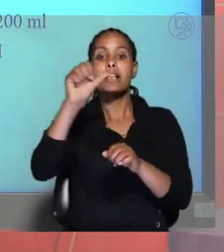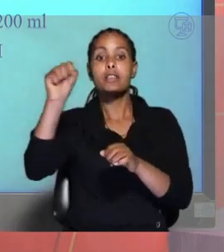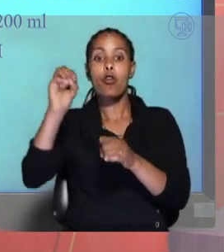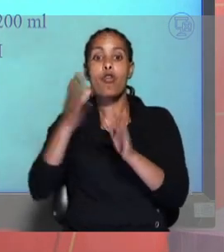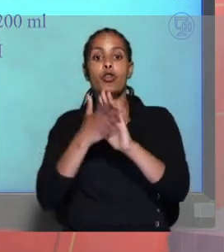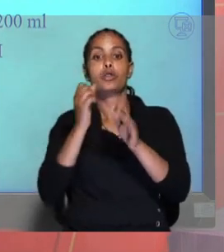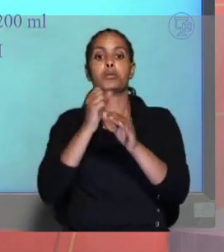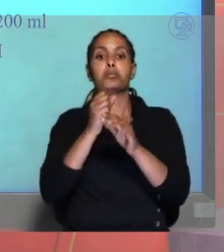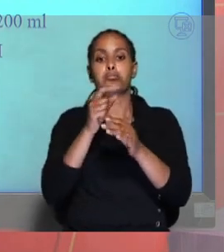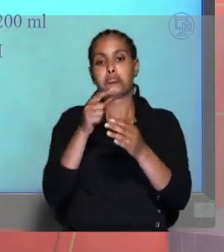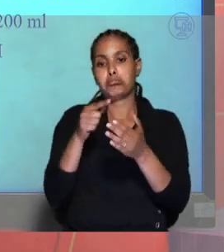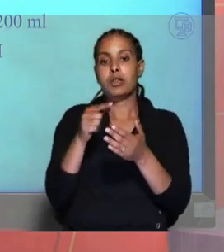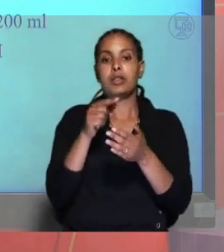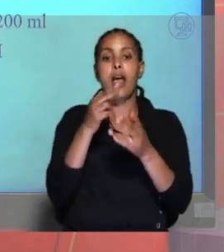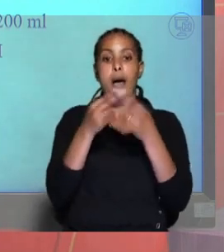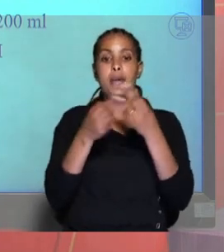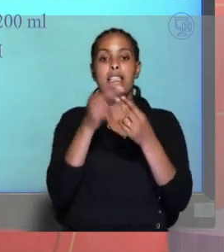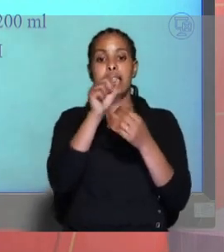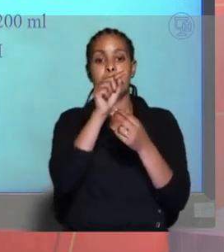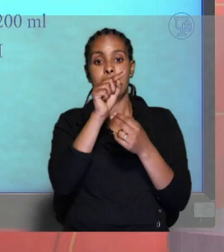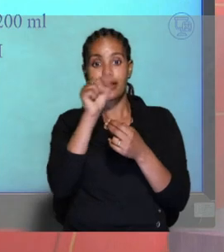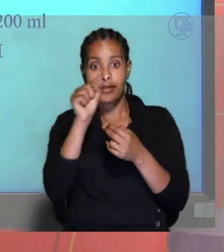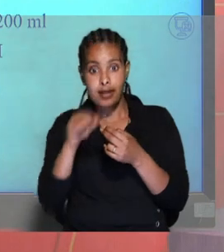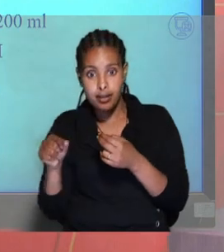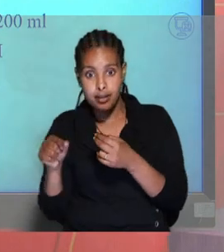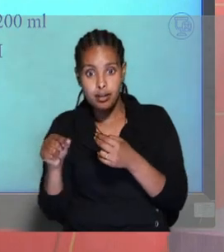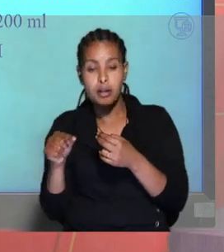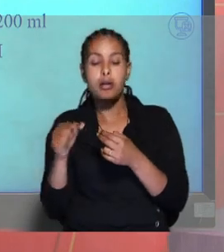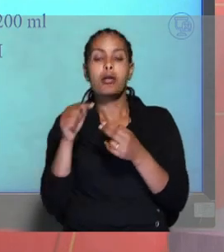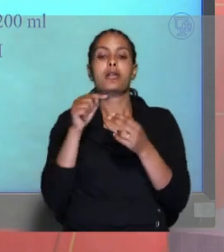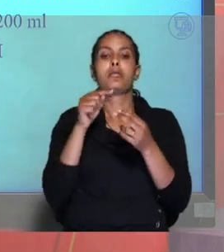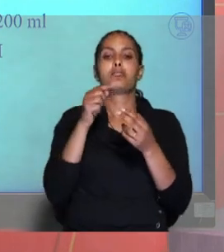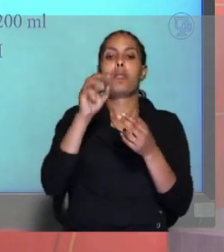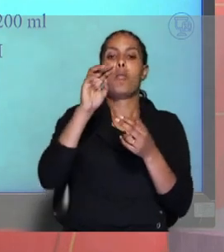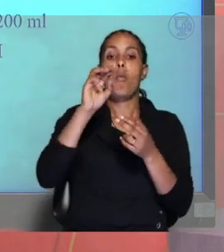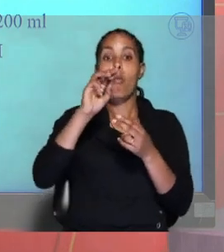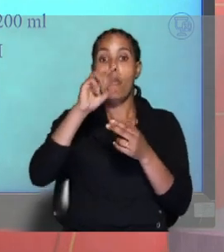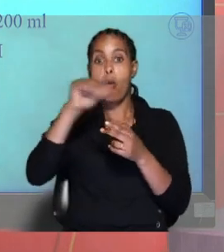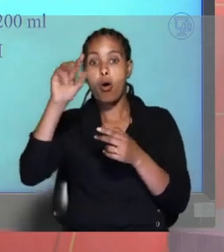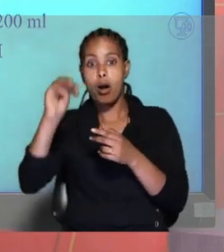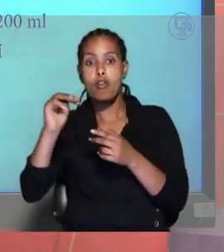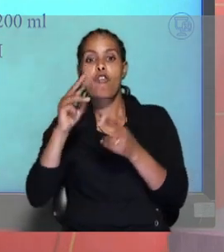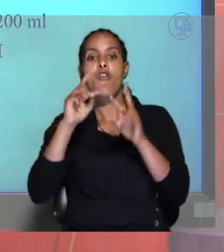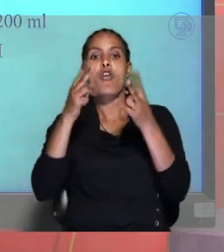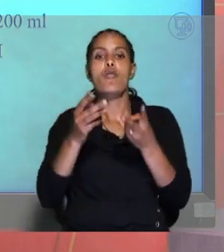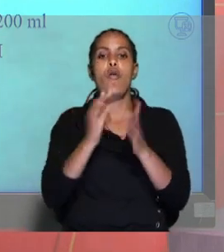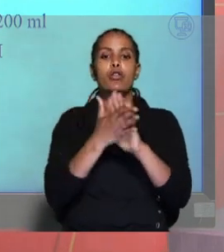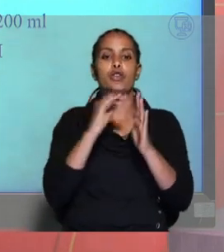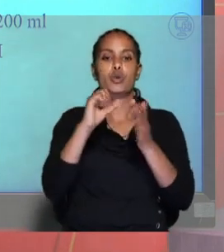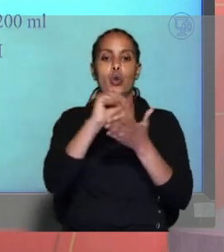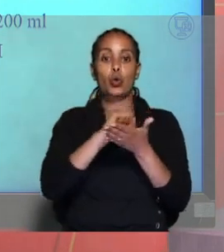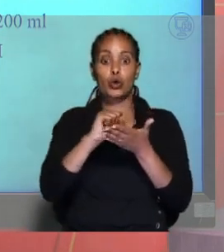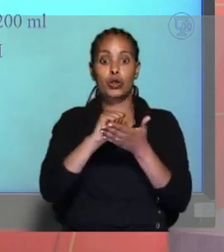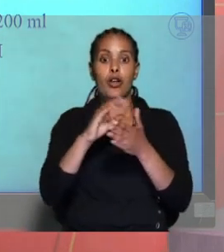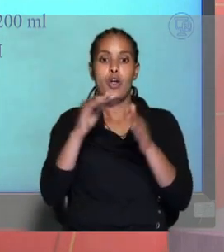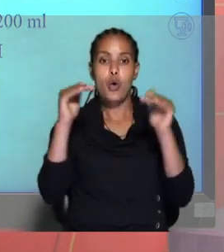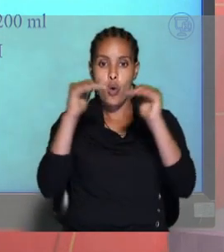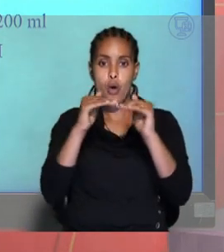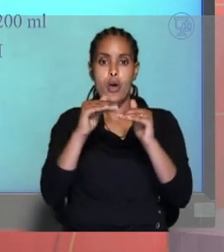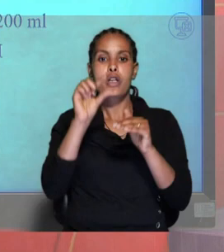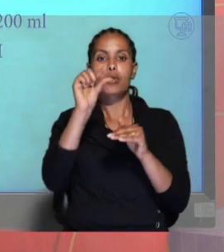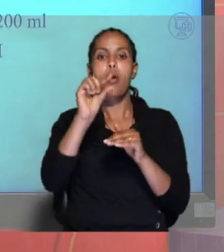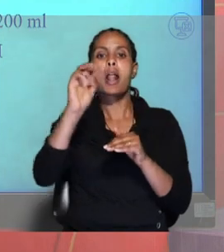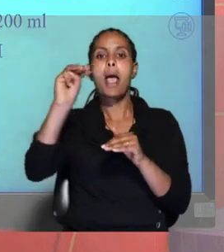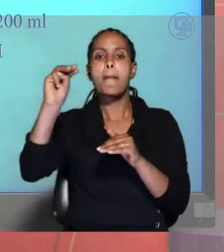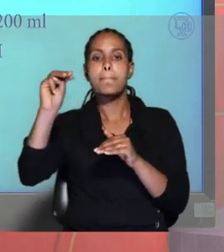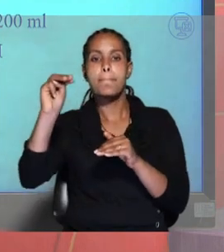the solute times Z divided by molar mass times volume of the solution equal small